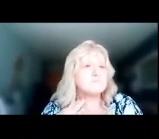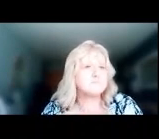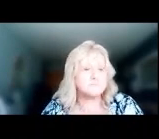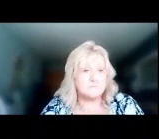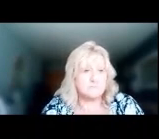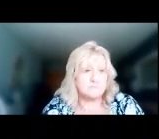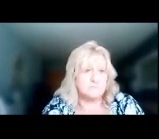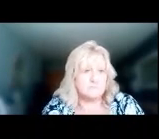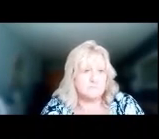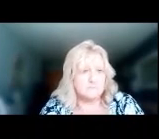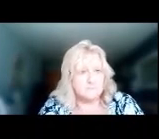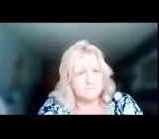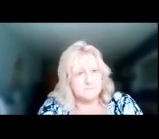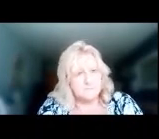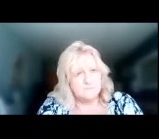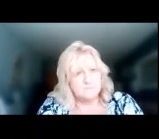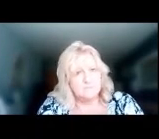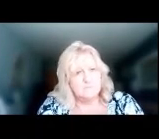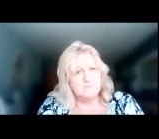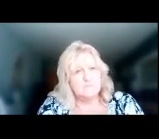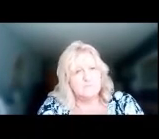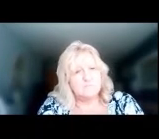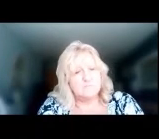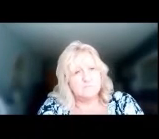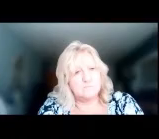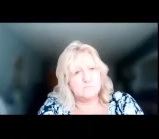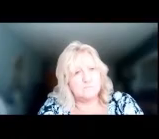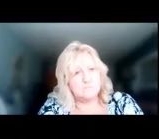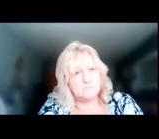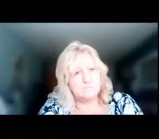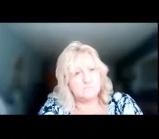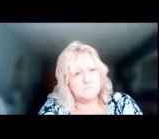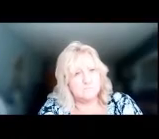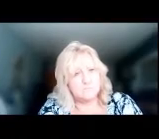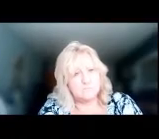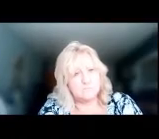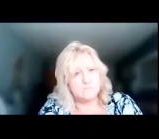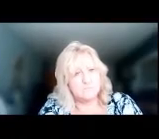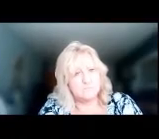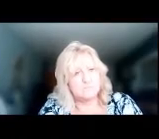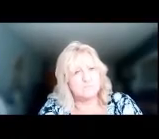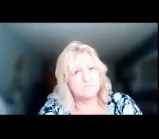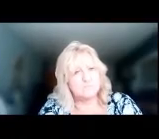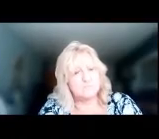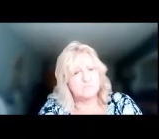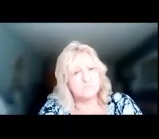speak, they're about the device telling you what you want to hear.